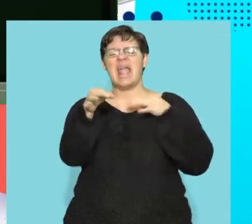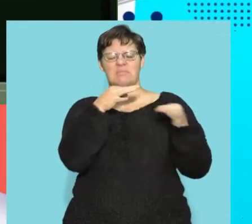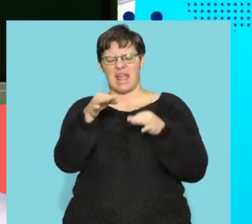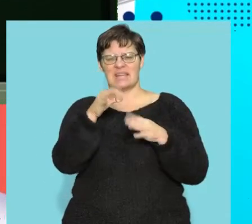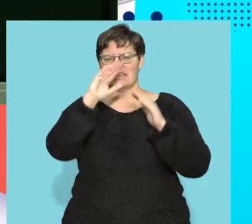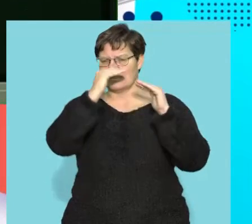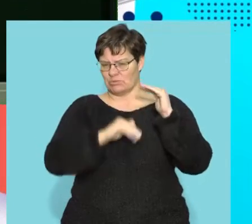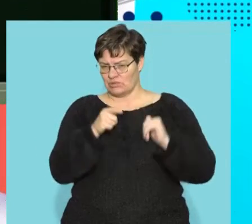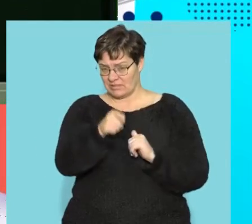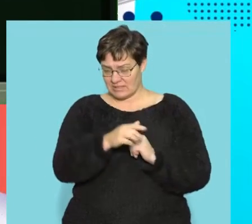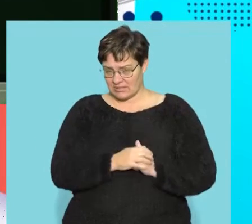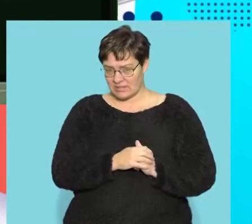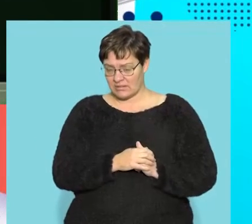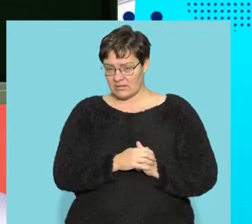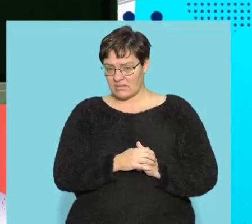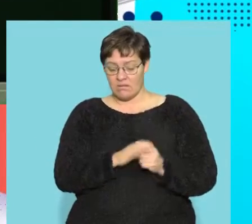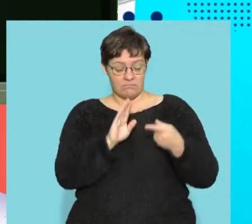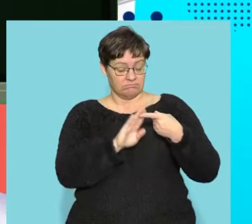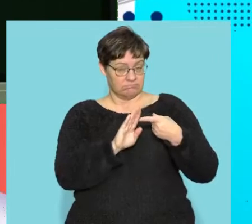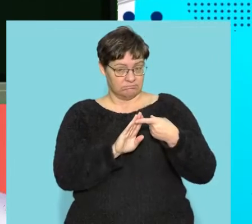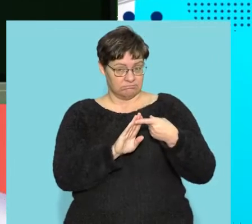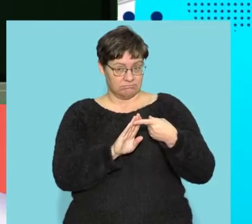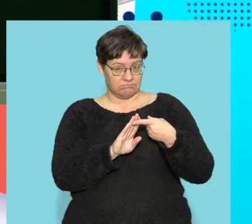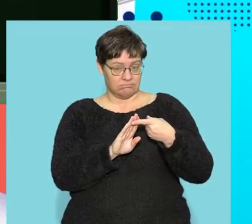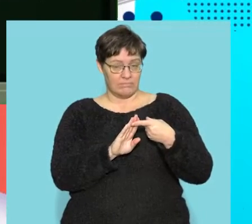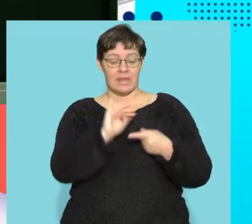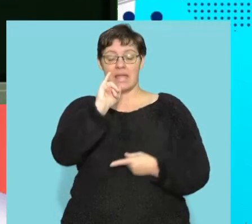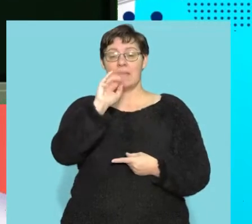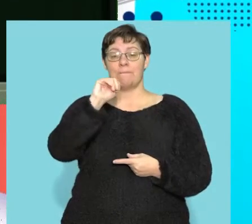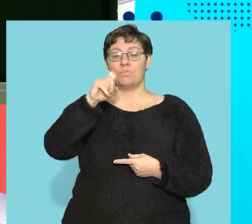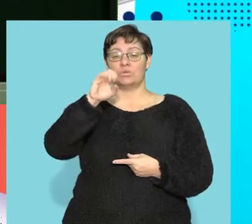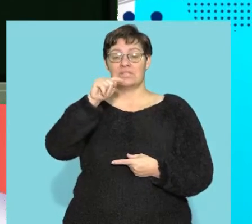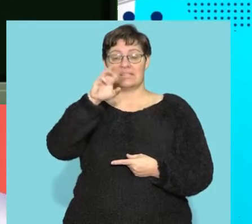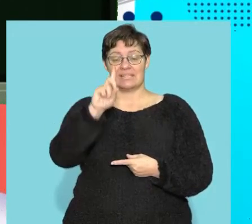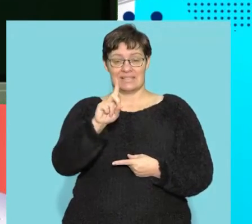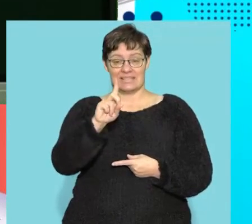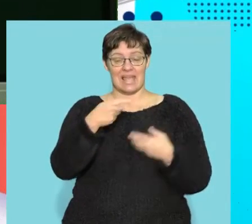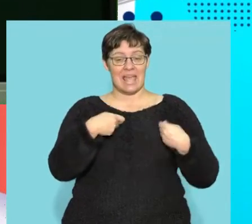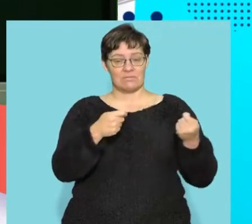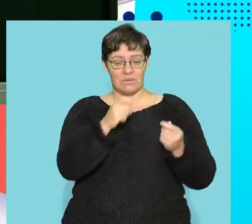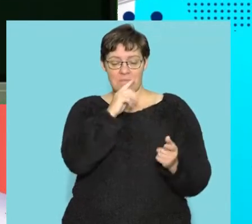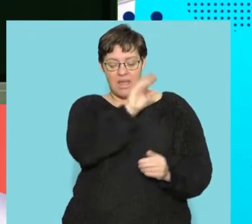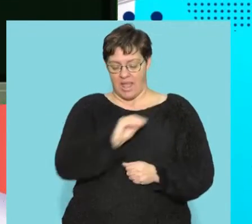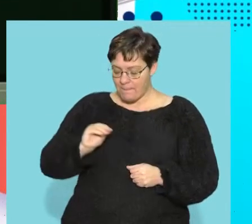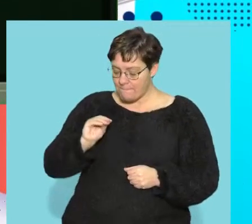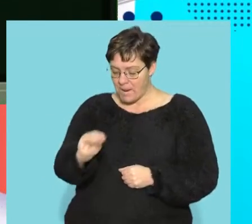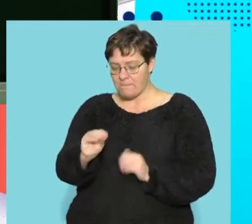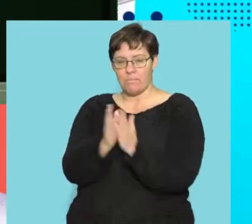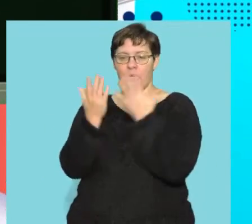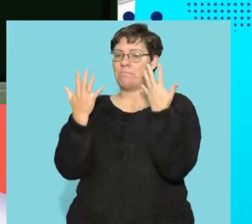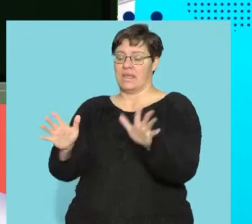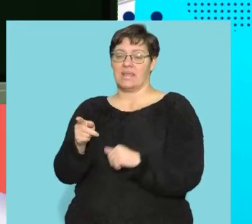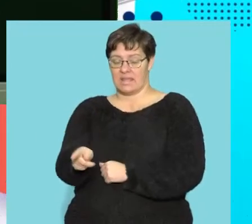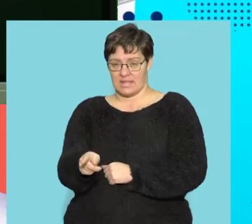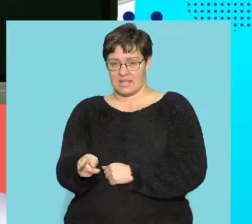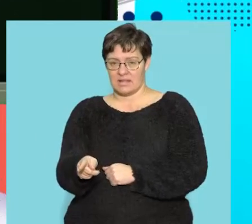depreciation, right? We know 1, it is an imputed expense, meaning it's a book entry. And number 2, we